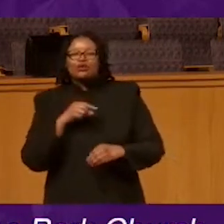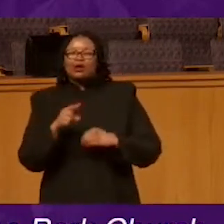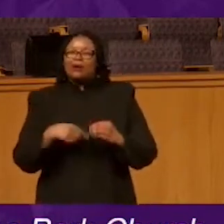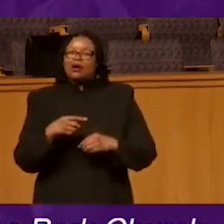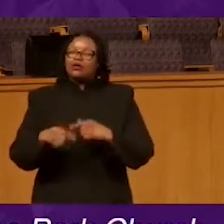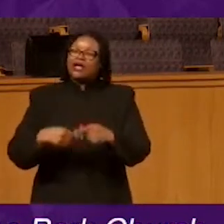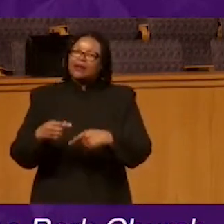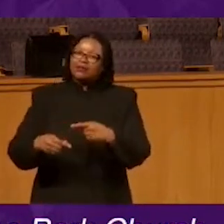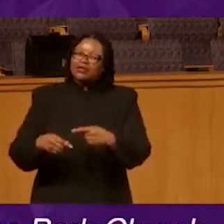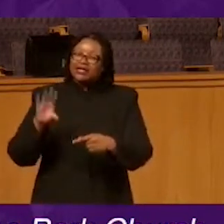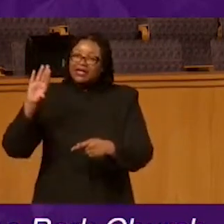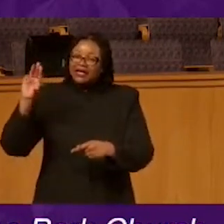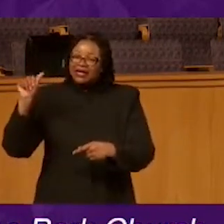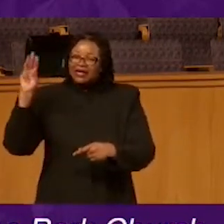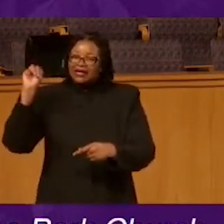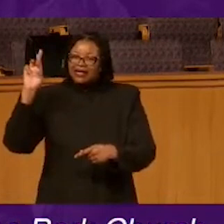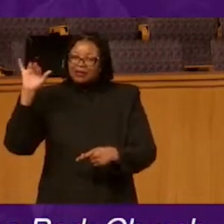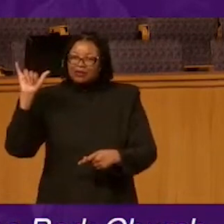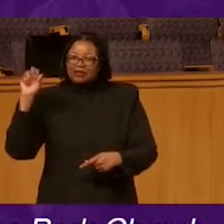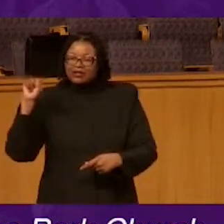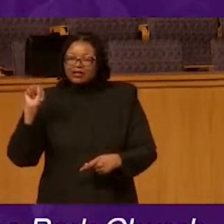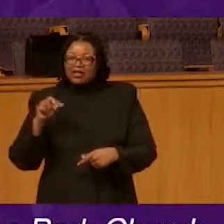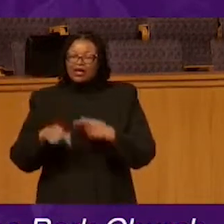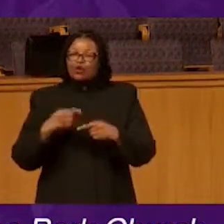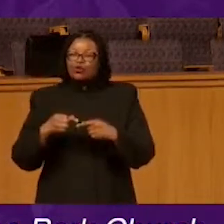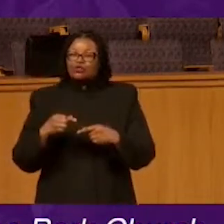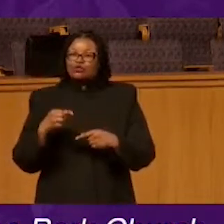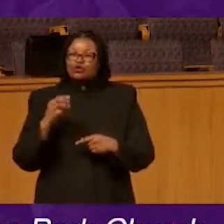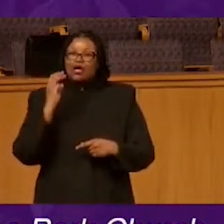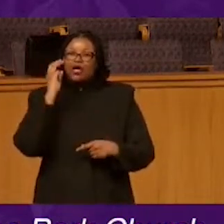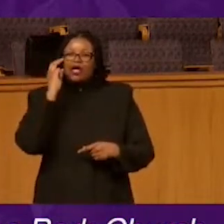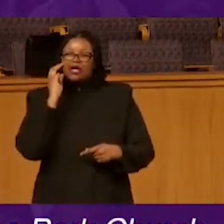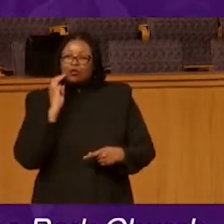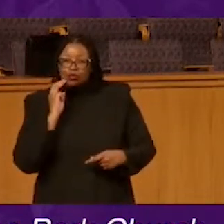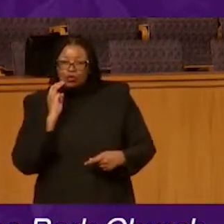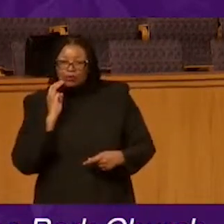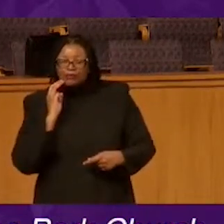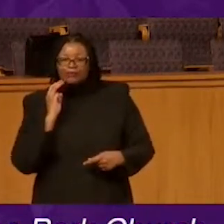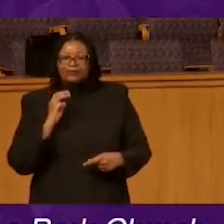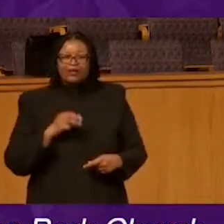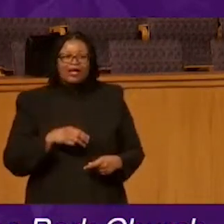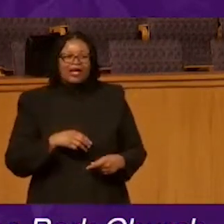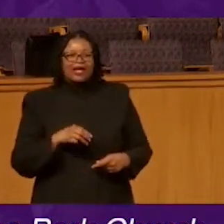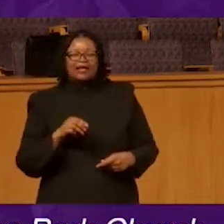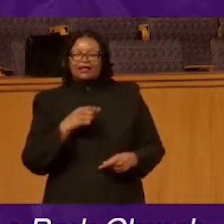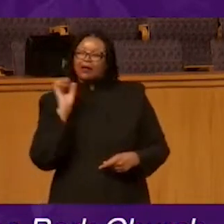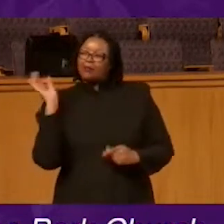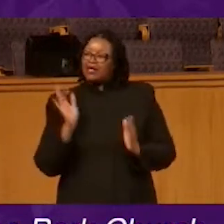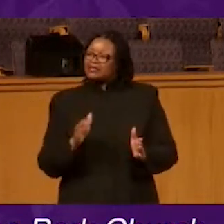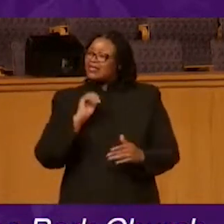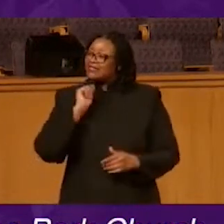going to Ecuador for 2 years, and I got to be honest, I really haven't always been feeling that.